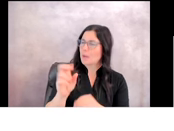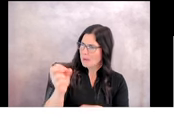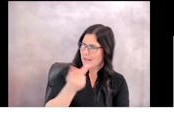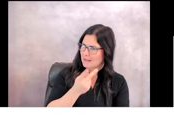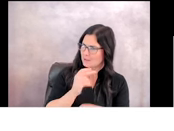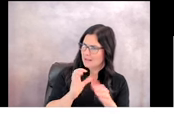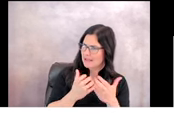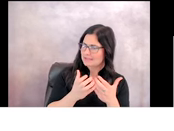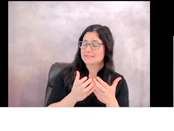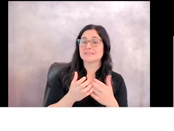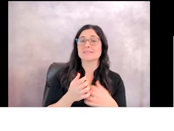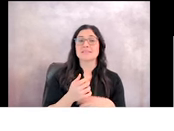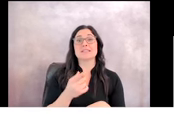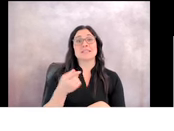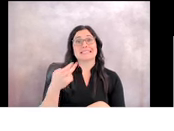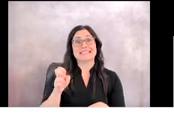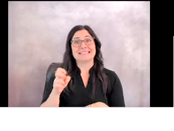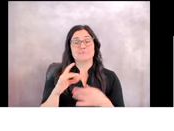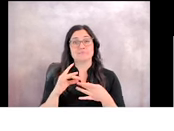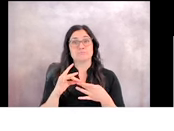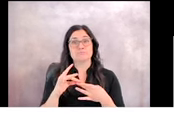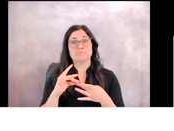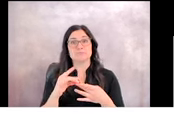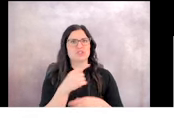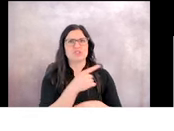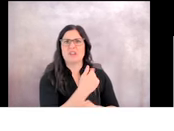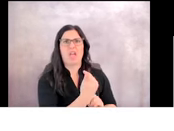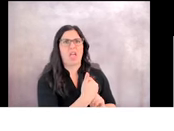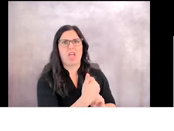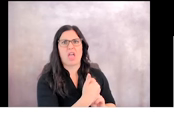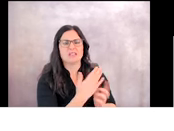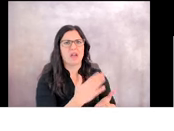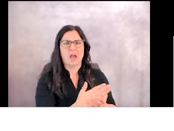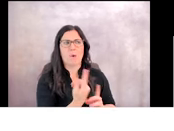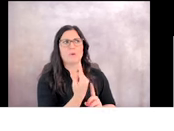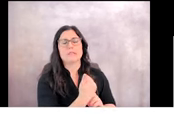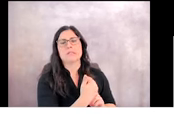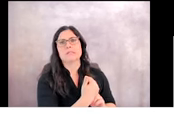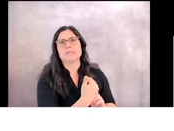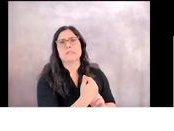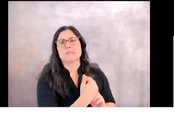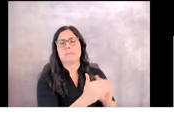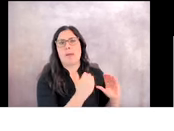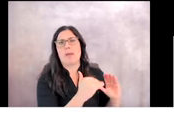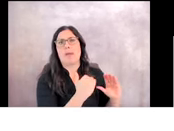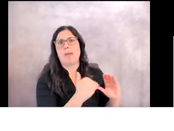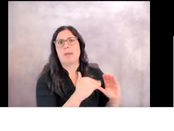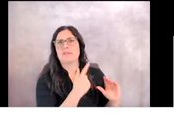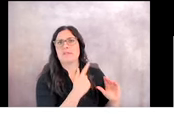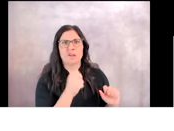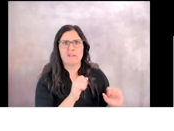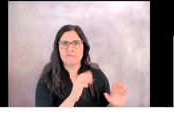And he said, she just wouldn't stop. Like she never gave